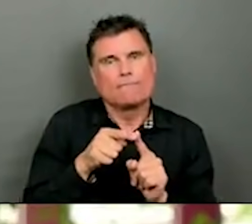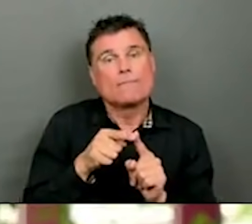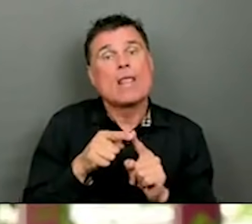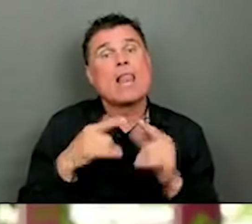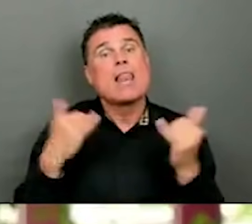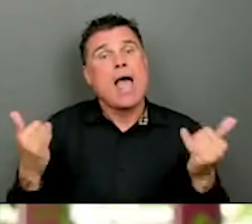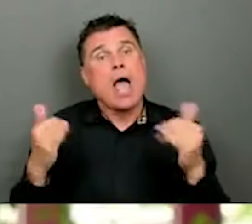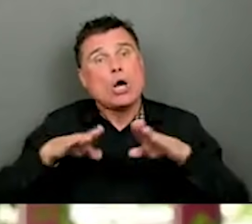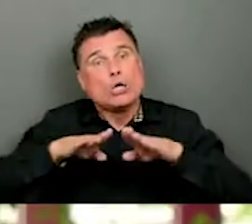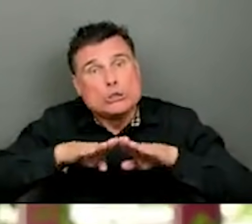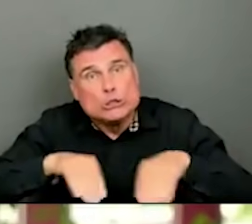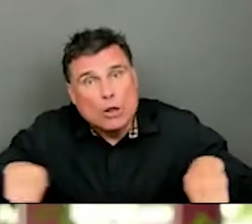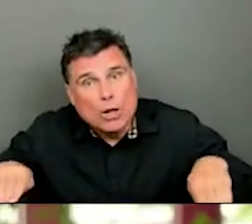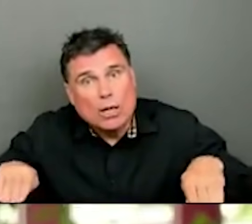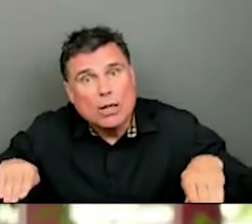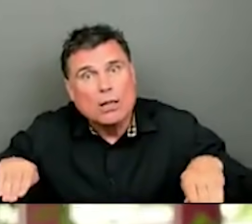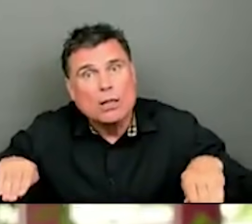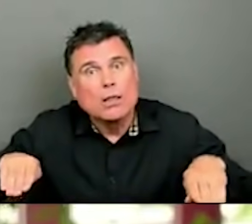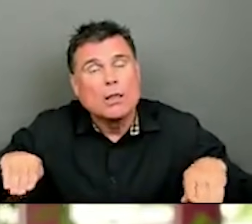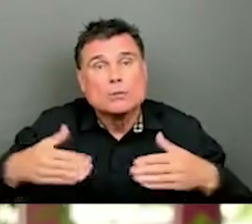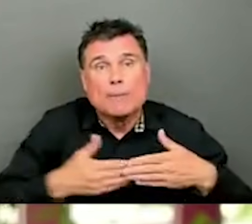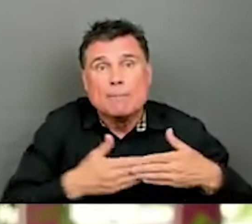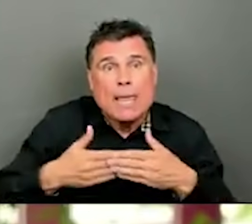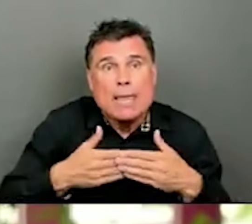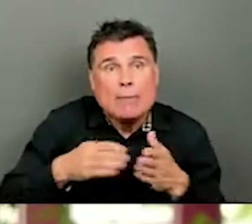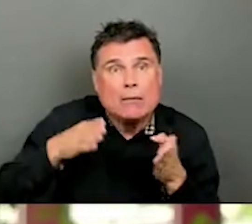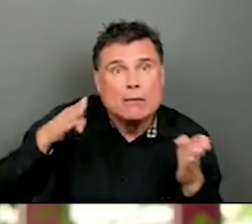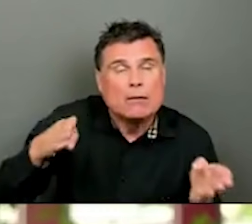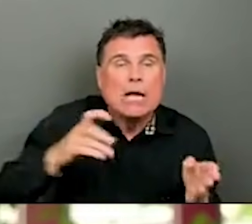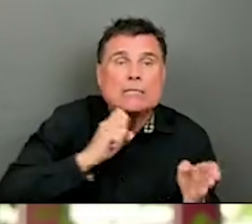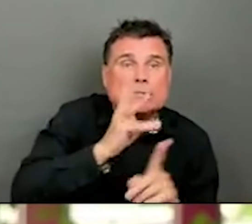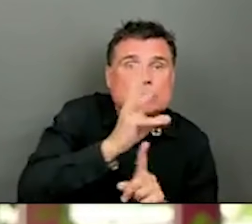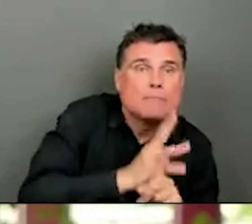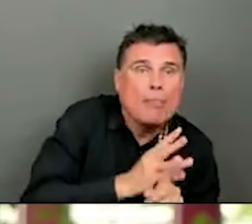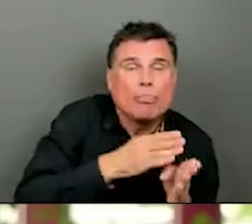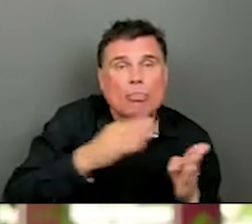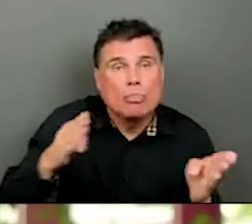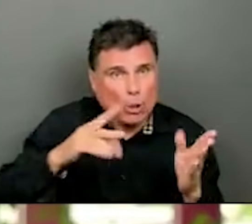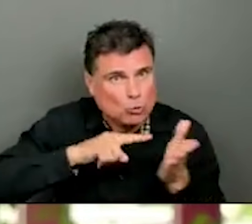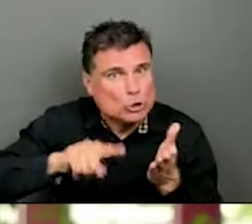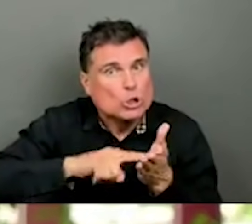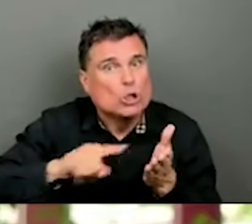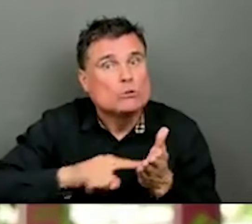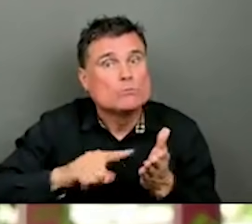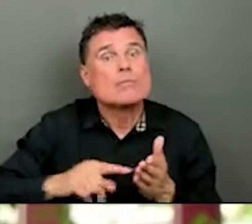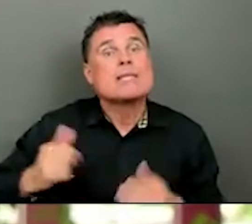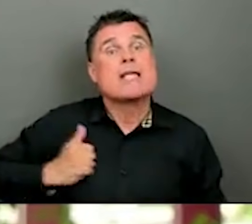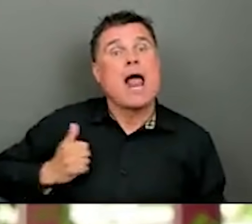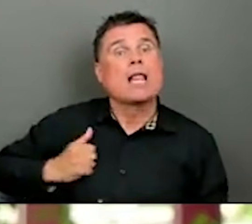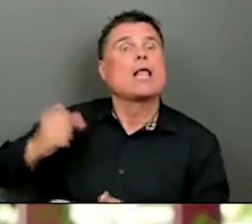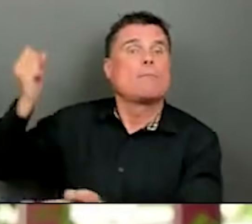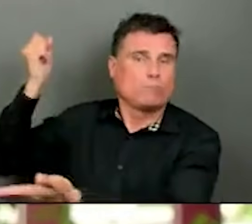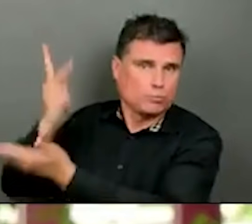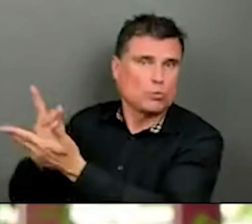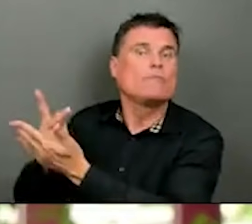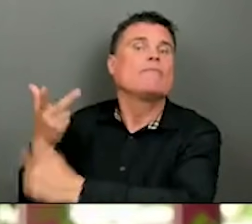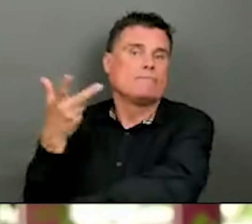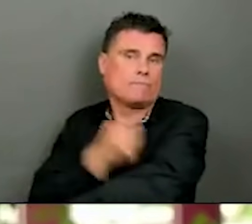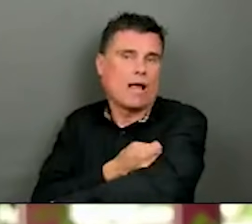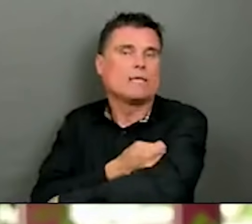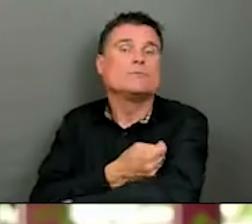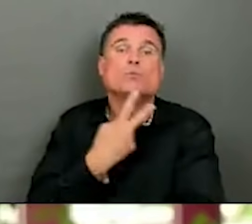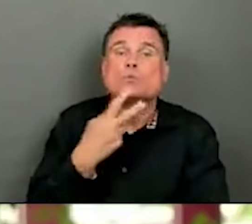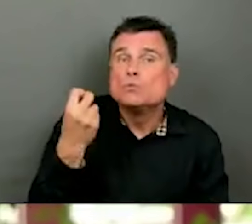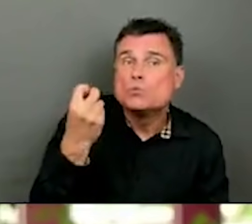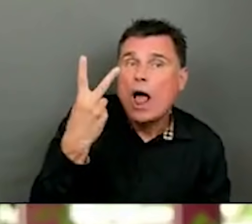age, and Health Canada has approved these vaccines as safe and effective in those age groups, and they are an